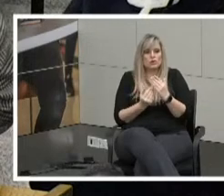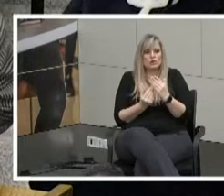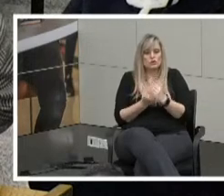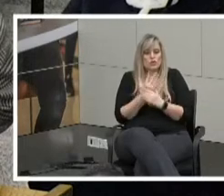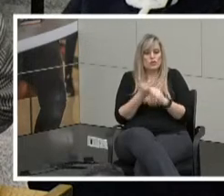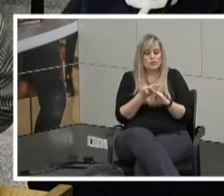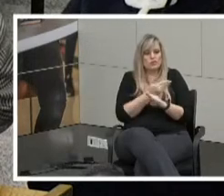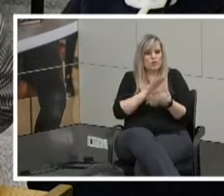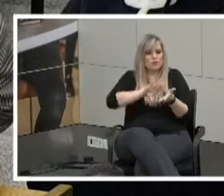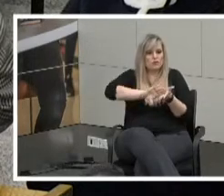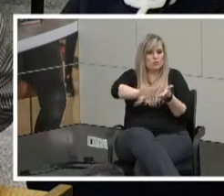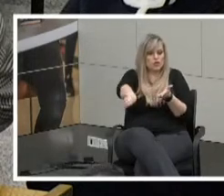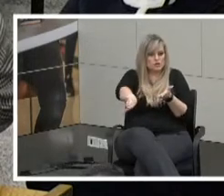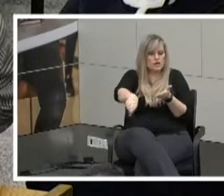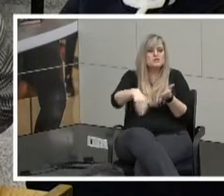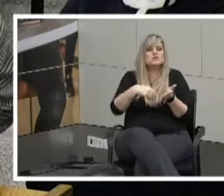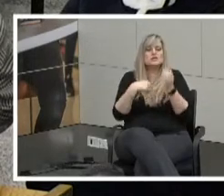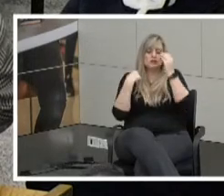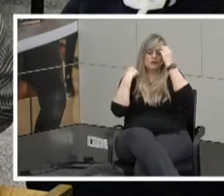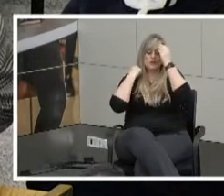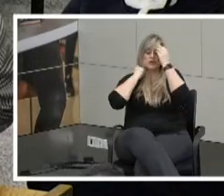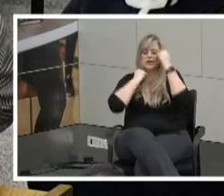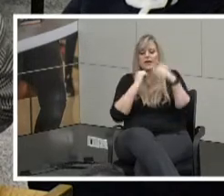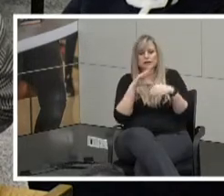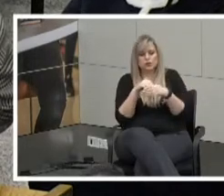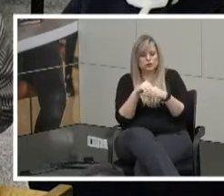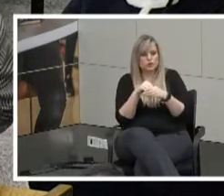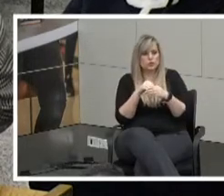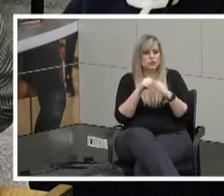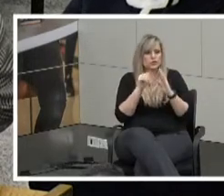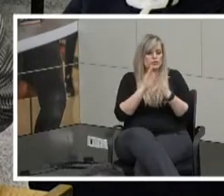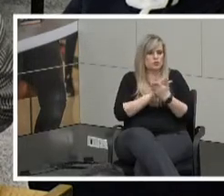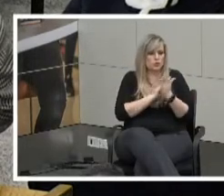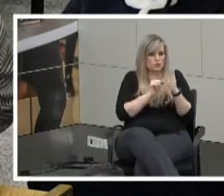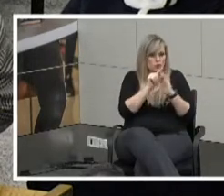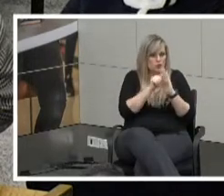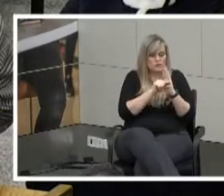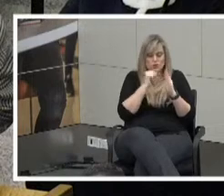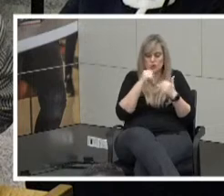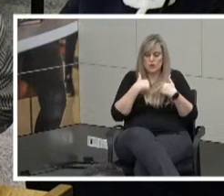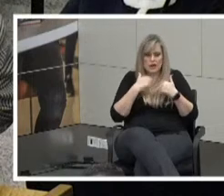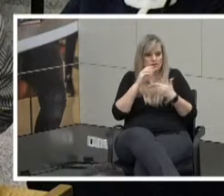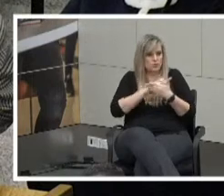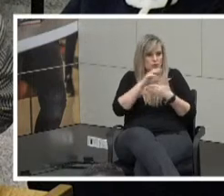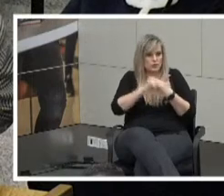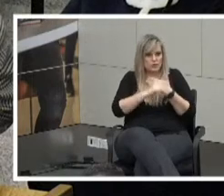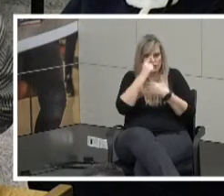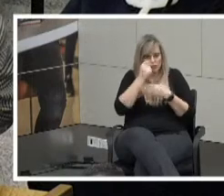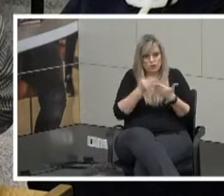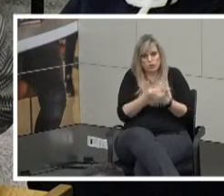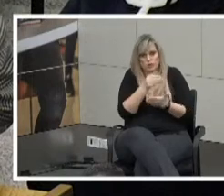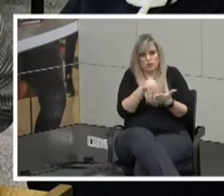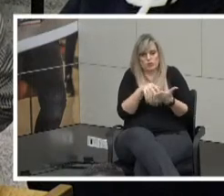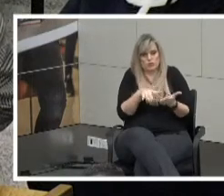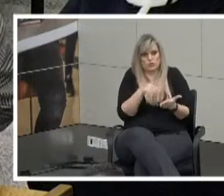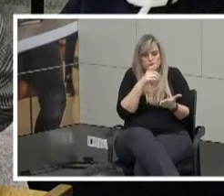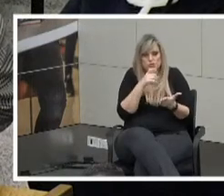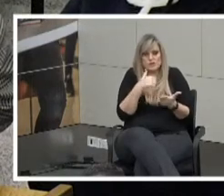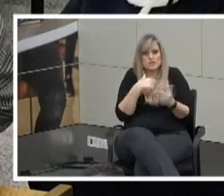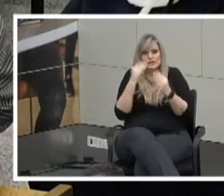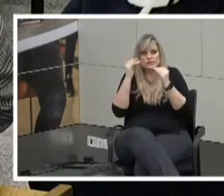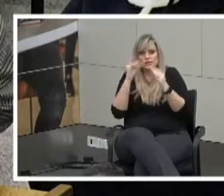marginalized and counted in school grades we do not have a curriculum for newcomers and teachers who Master several